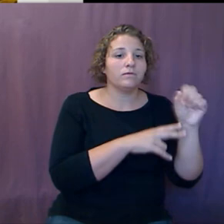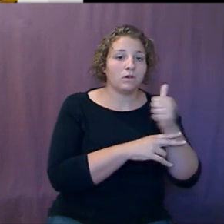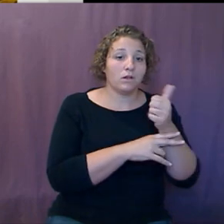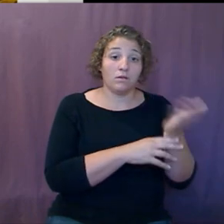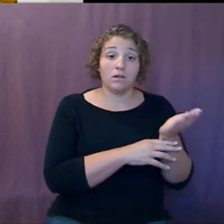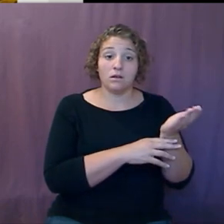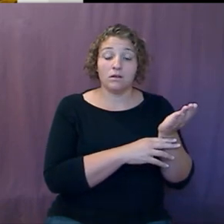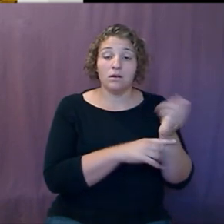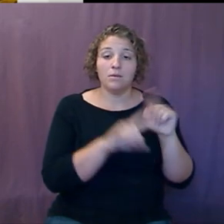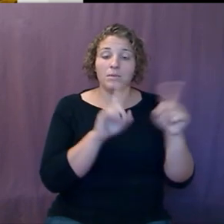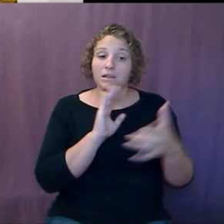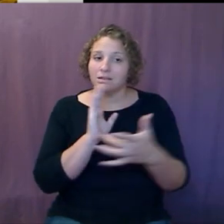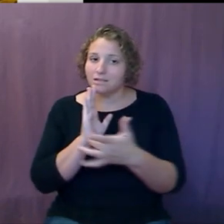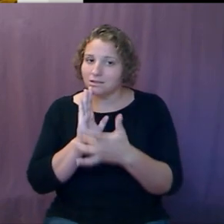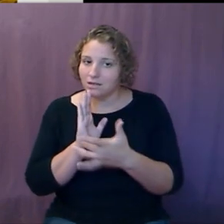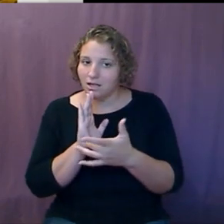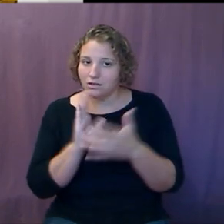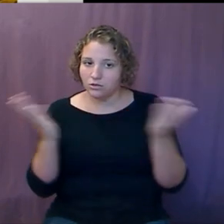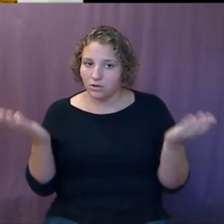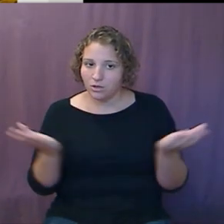but the technology is ready to go